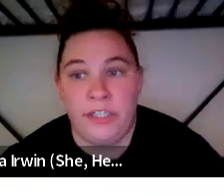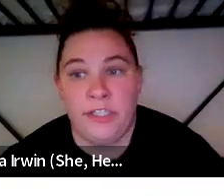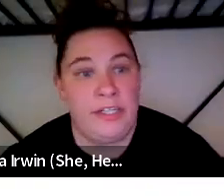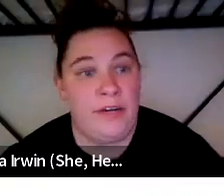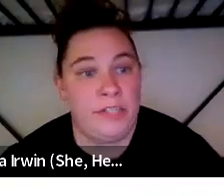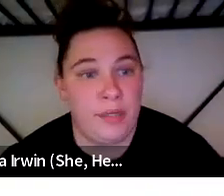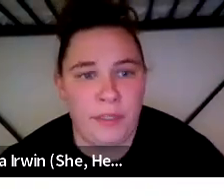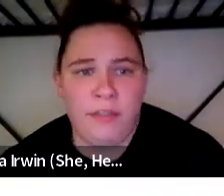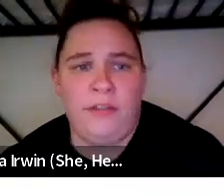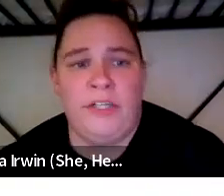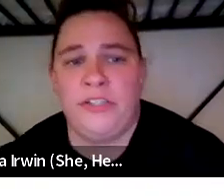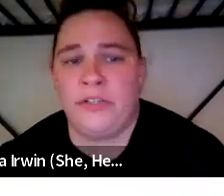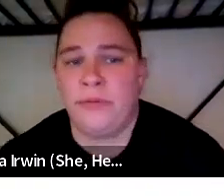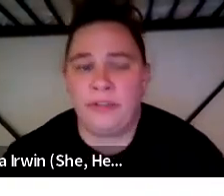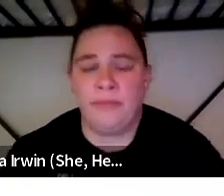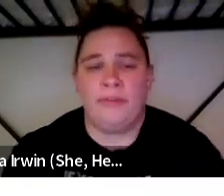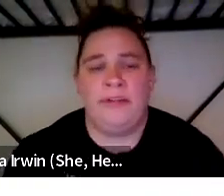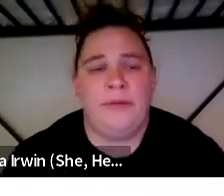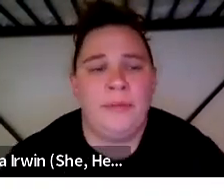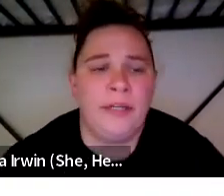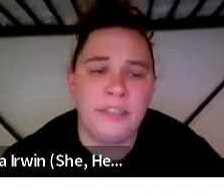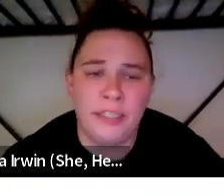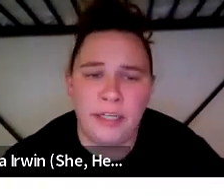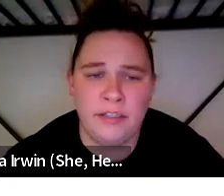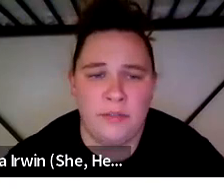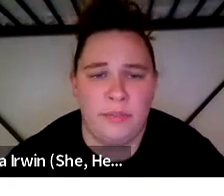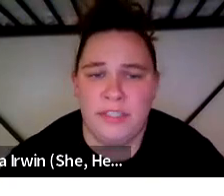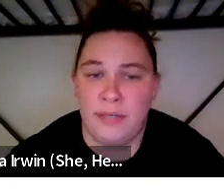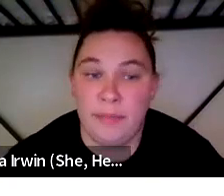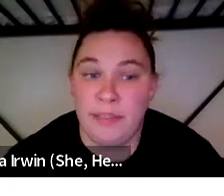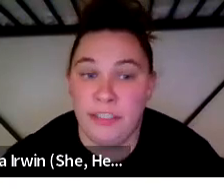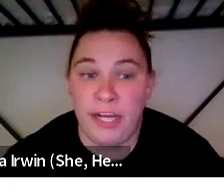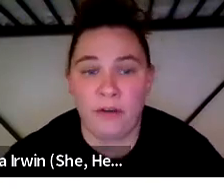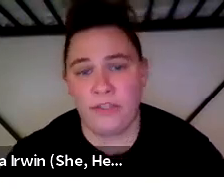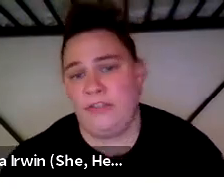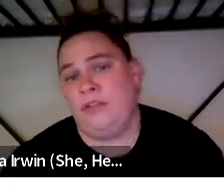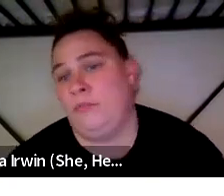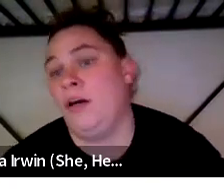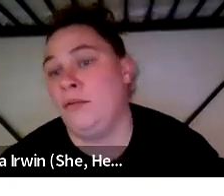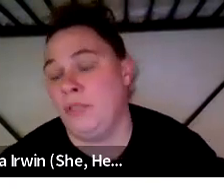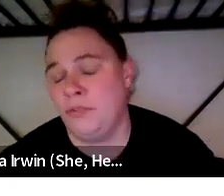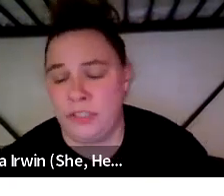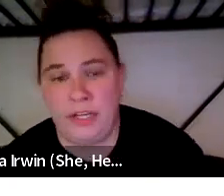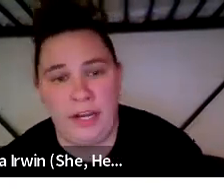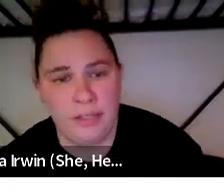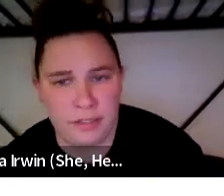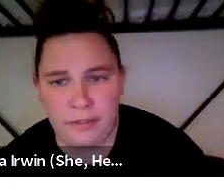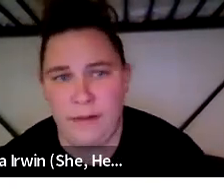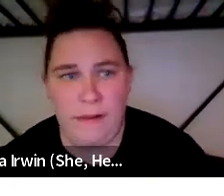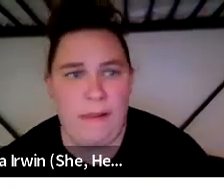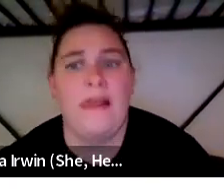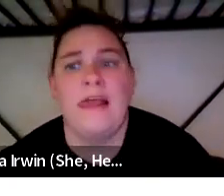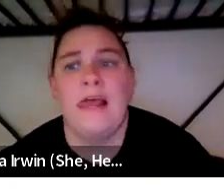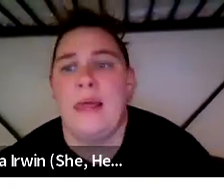So questions and housekeeping. Questions are welcome throughout the webinar today, so please type them in the chat or you can unmute and